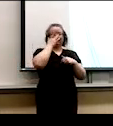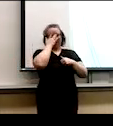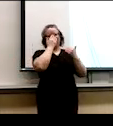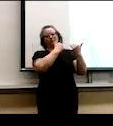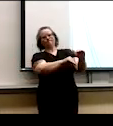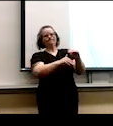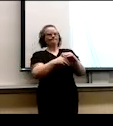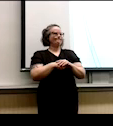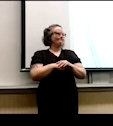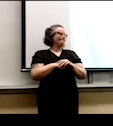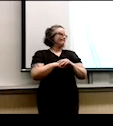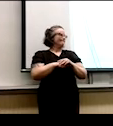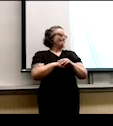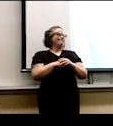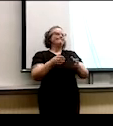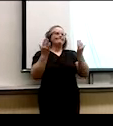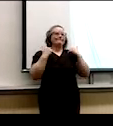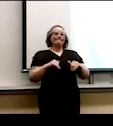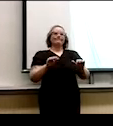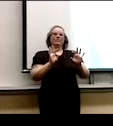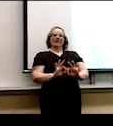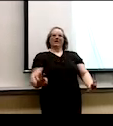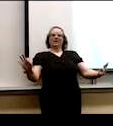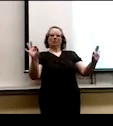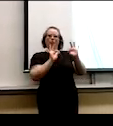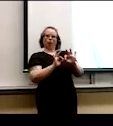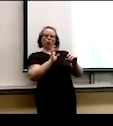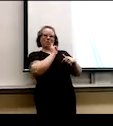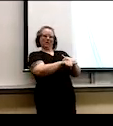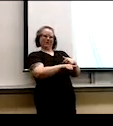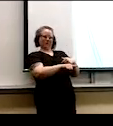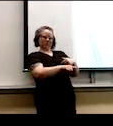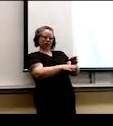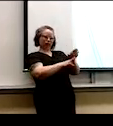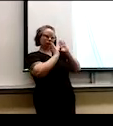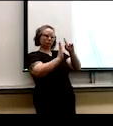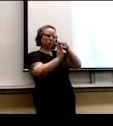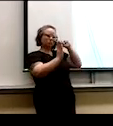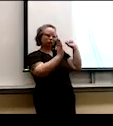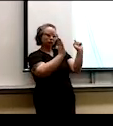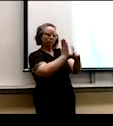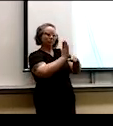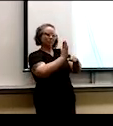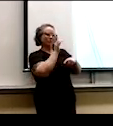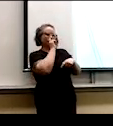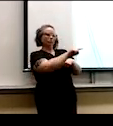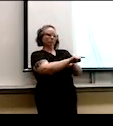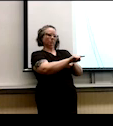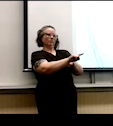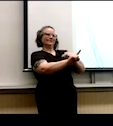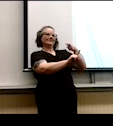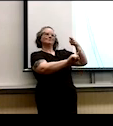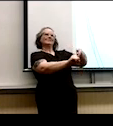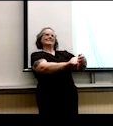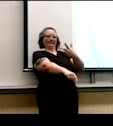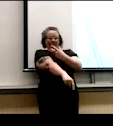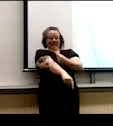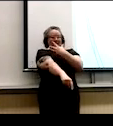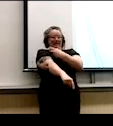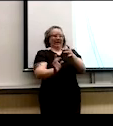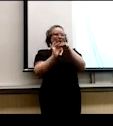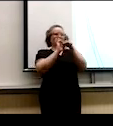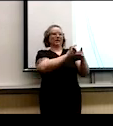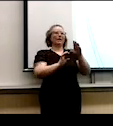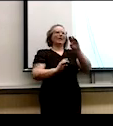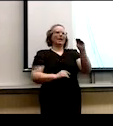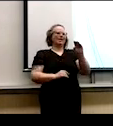frontal release signs. And a higher MCV is associated with, MCV is, if I'm not sure